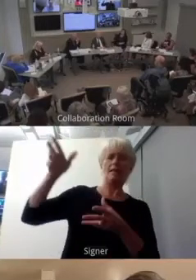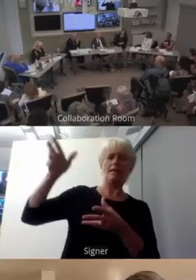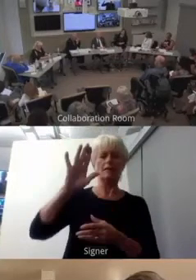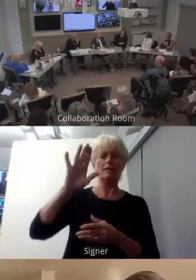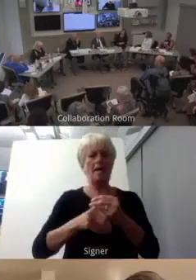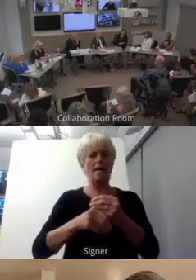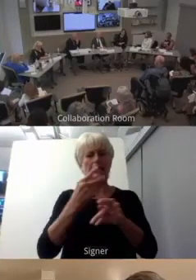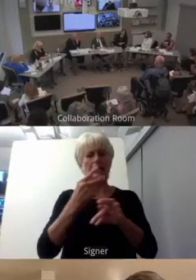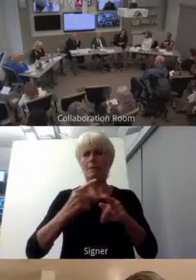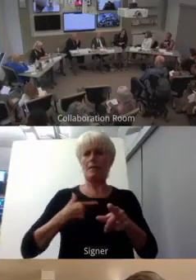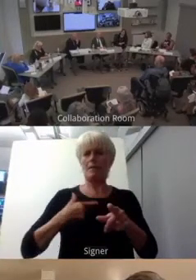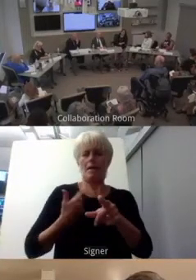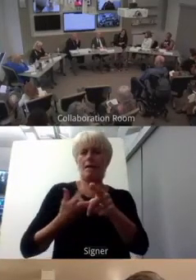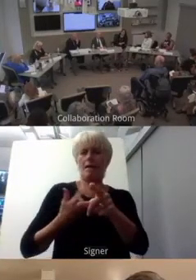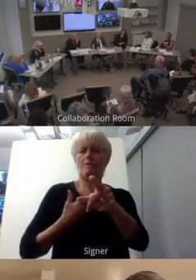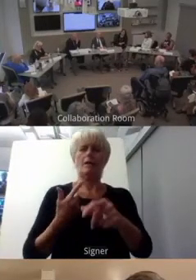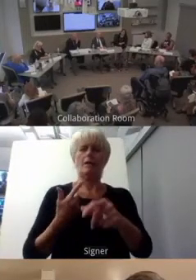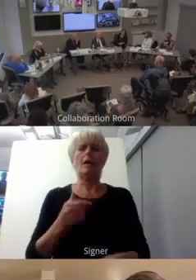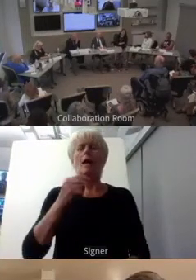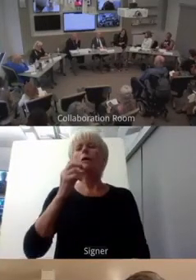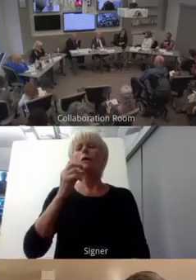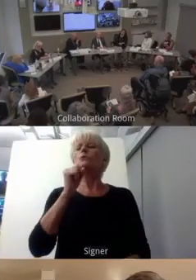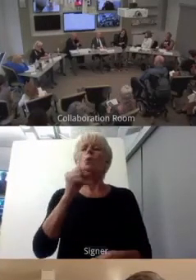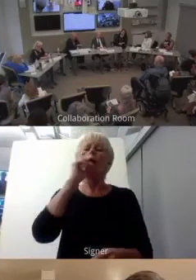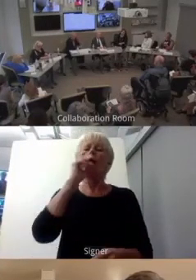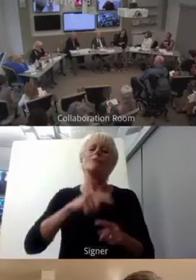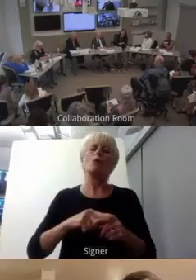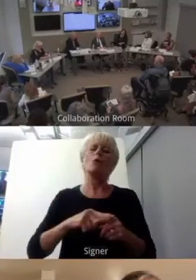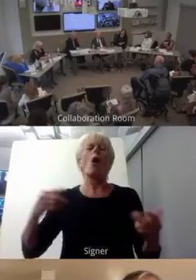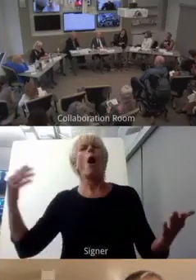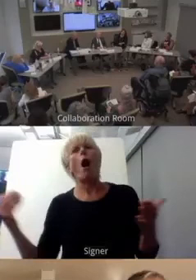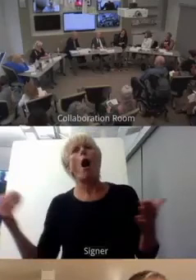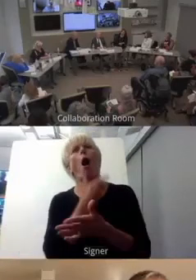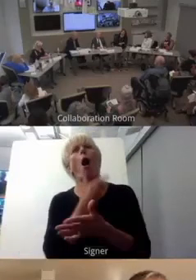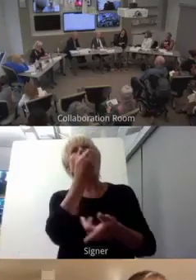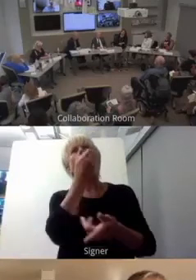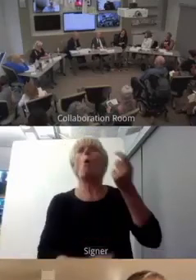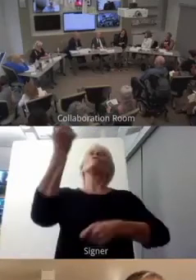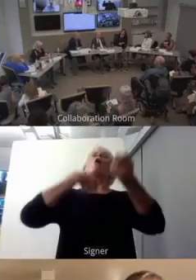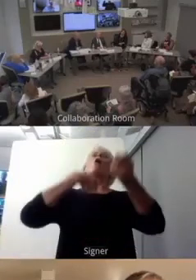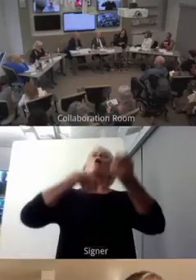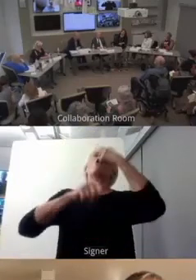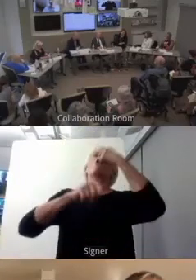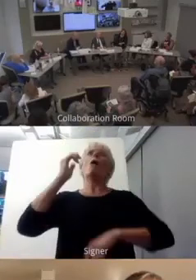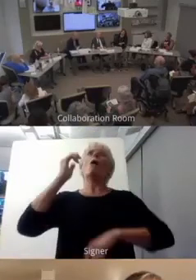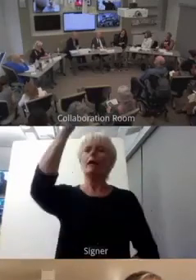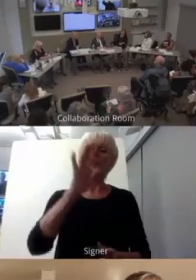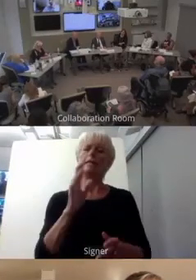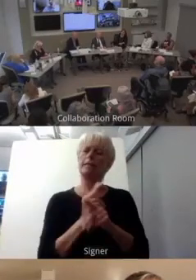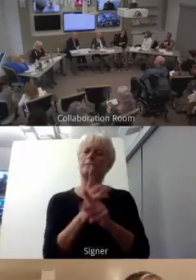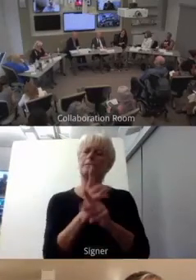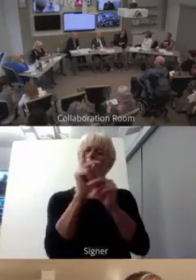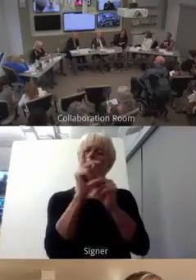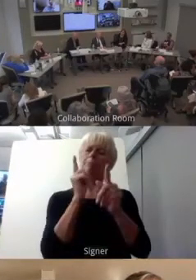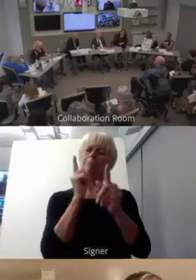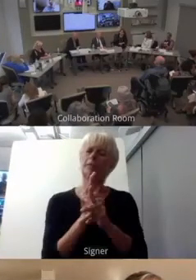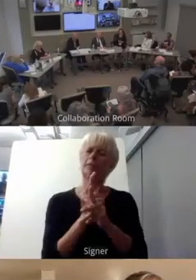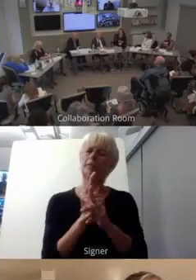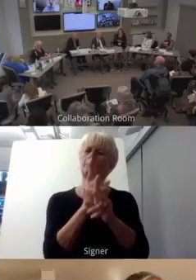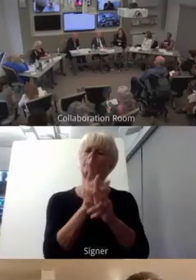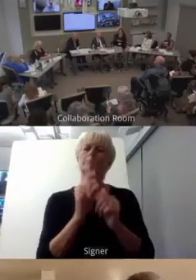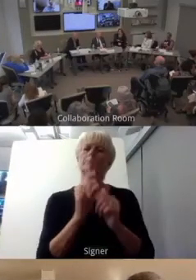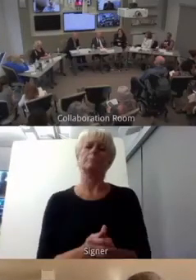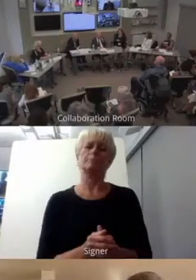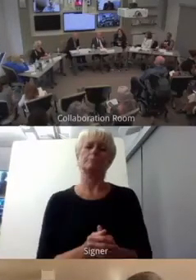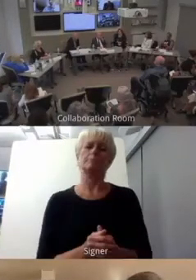or review them periodically to reflect the change in technology. We did this in our regulations.